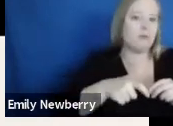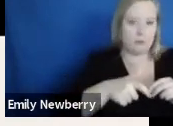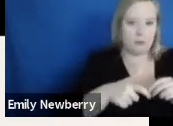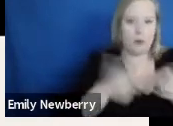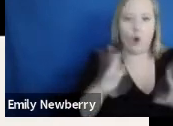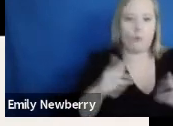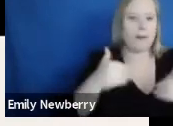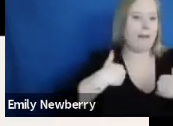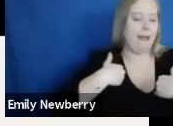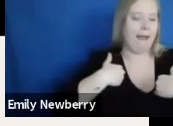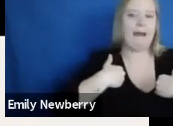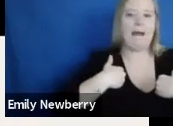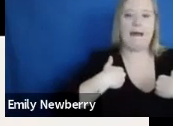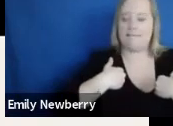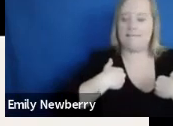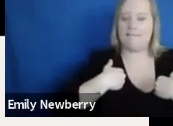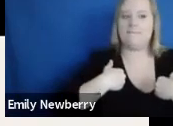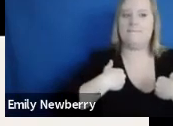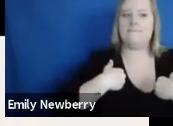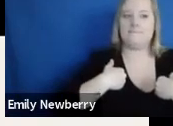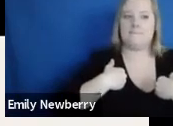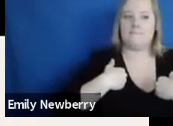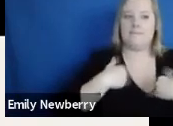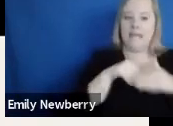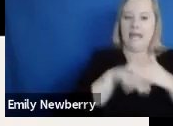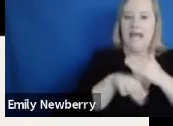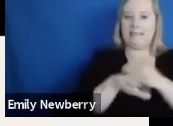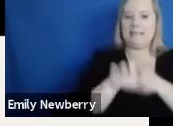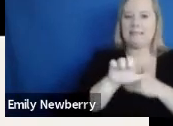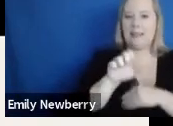have the access to that